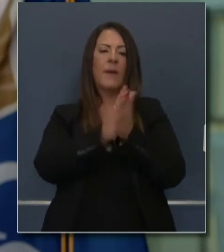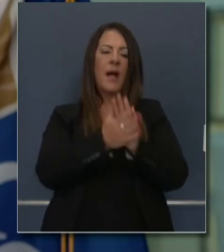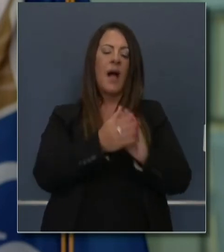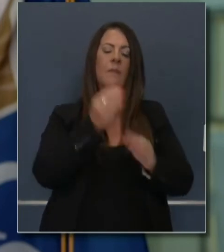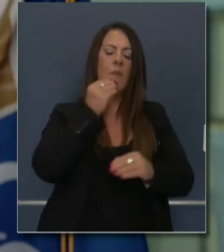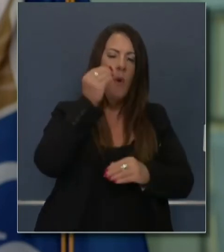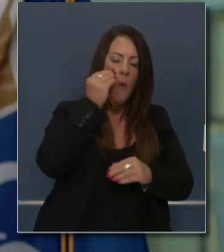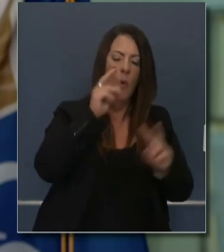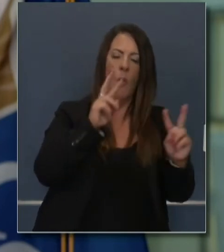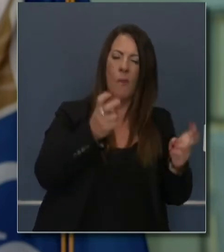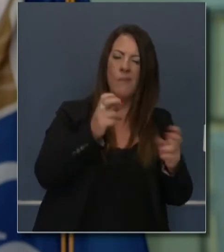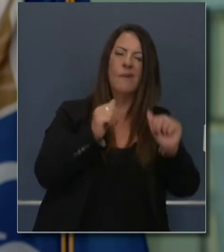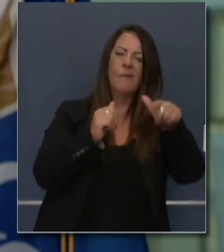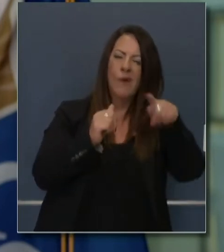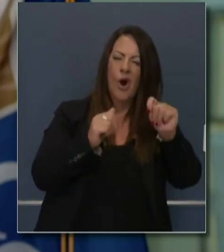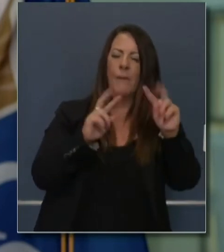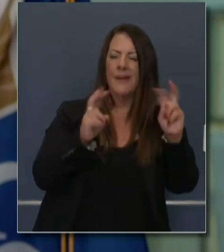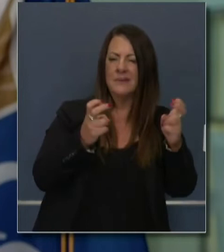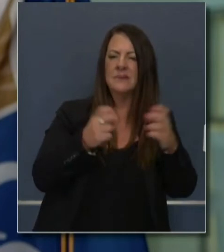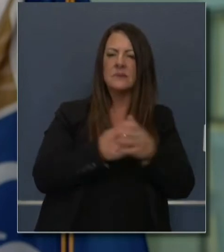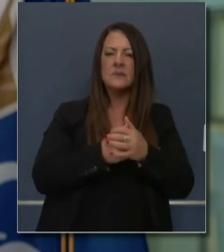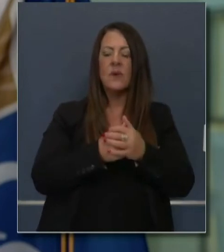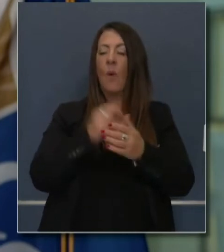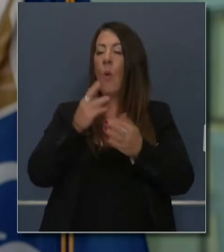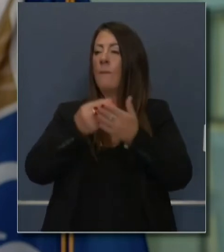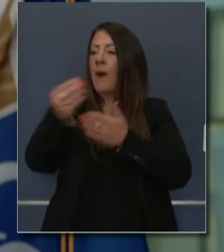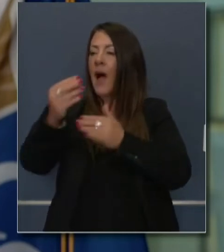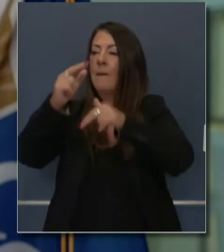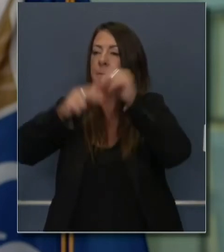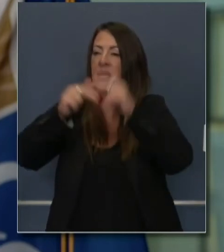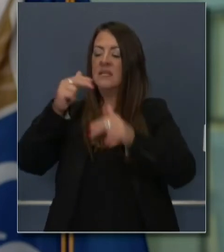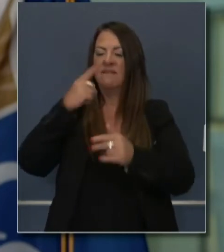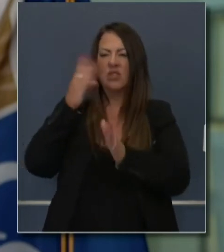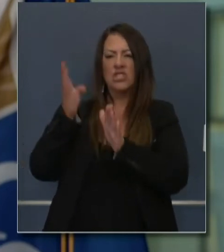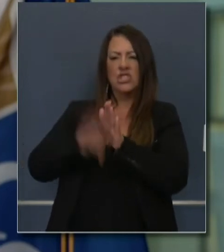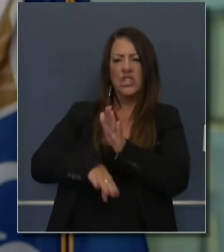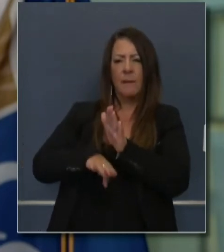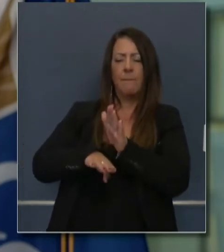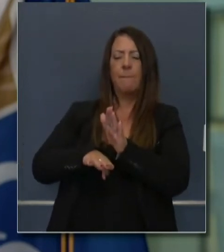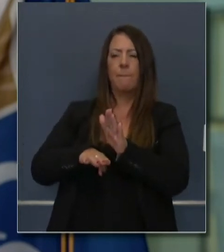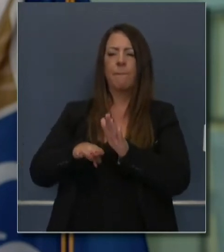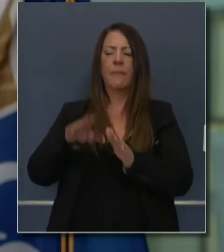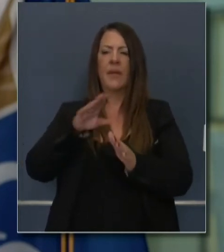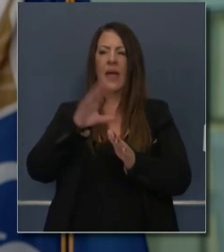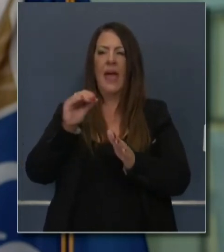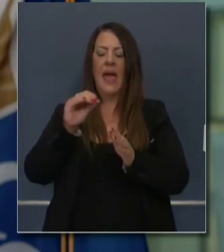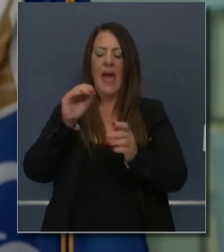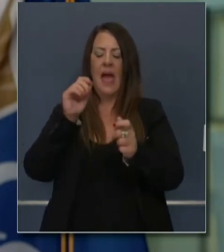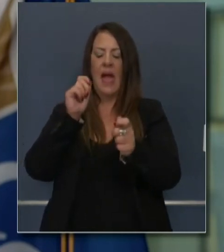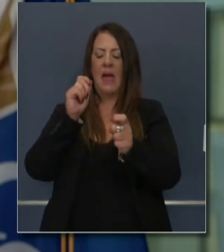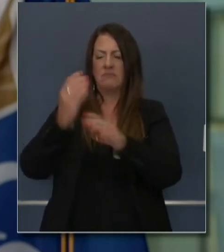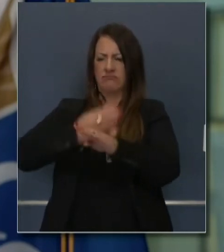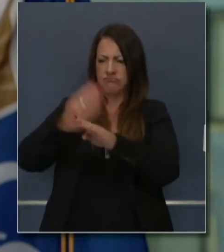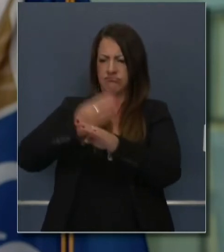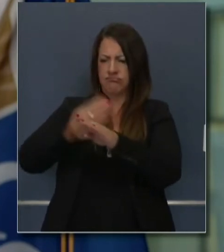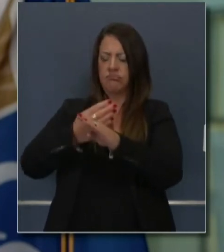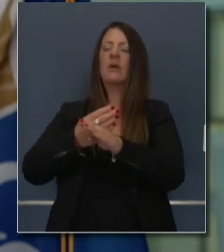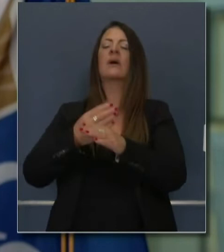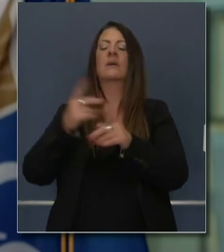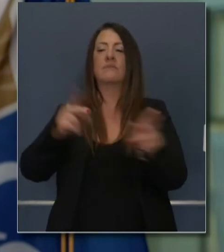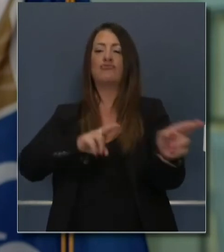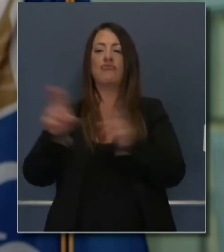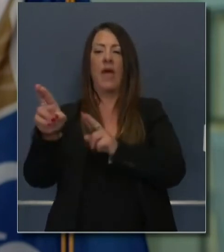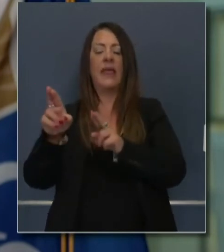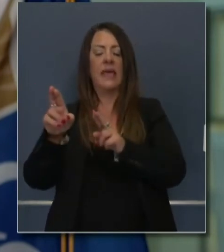motels and buildings at lower costs, and the time to actually converting them happening within